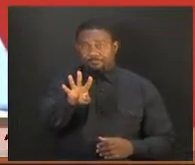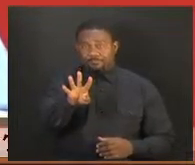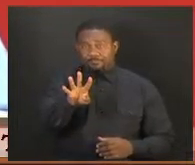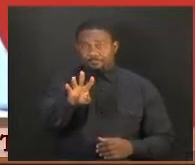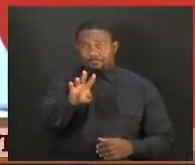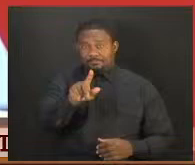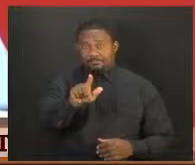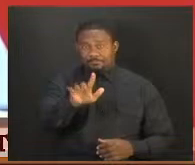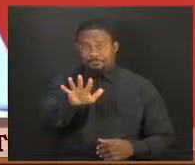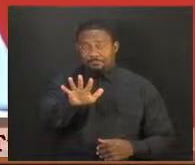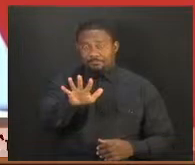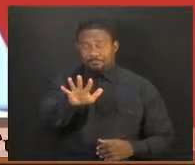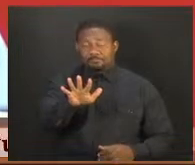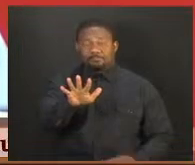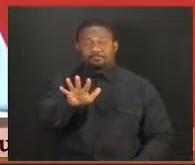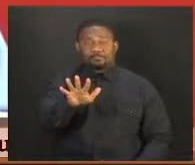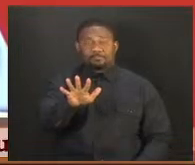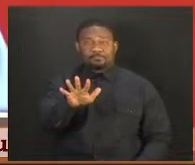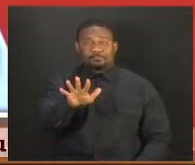25,